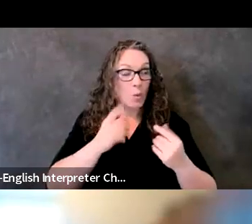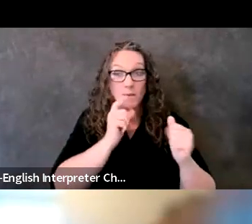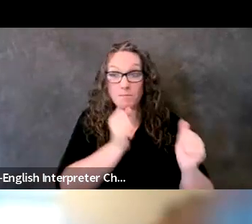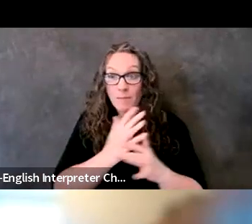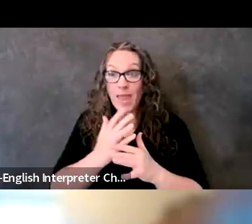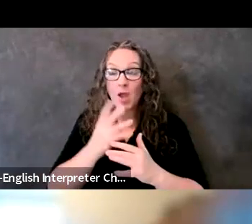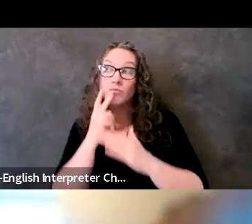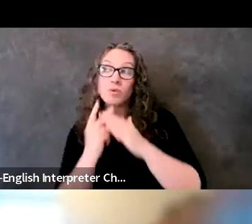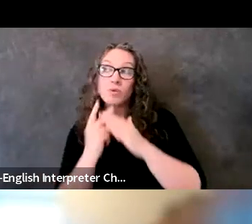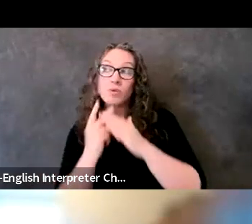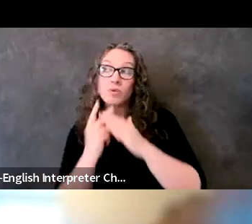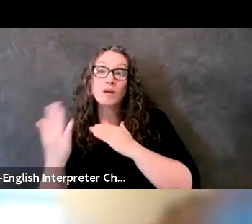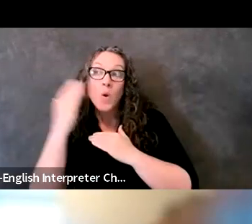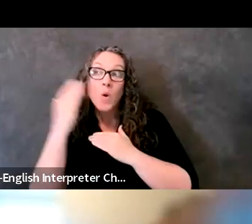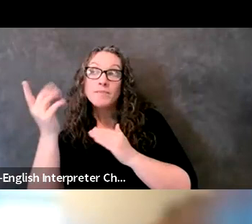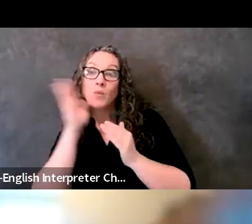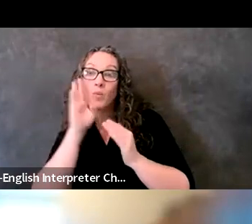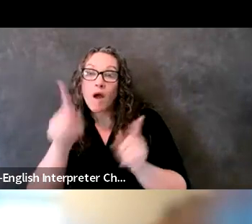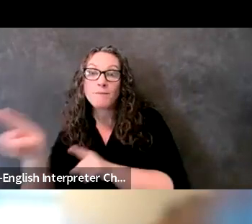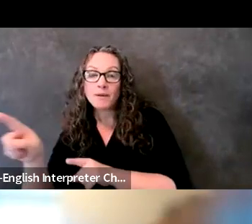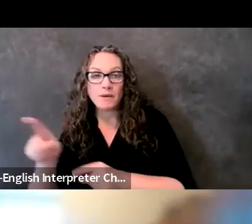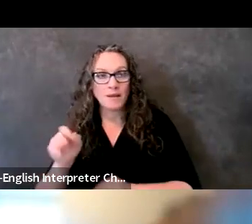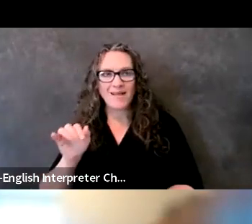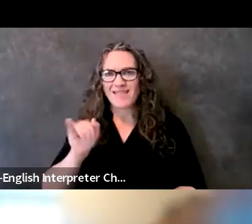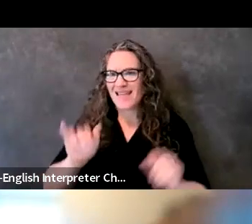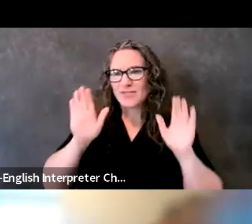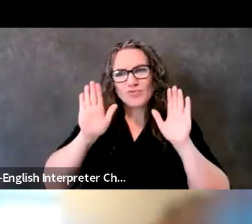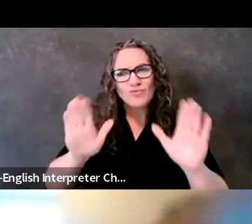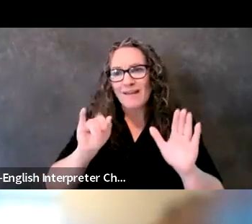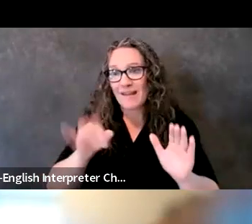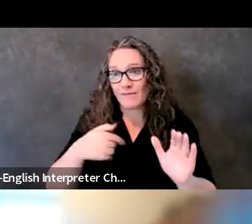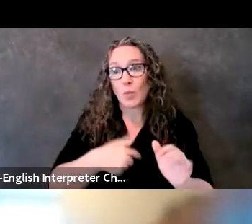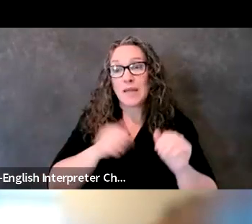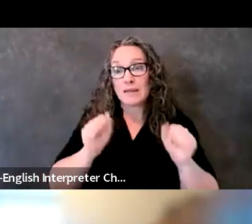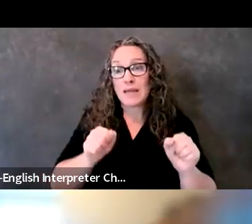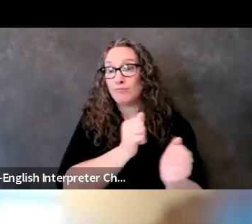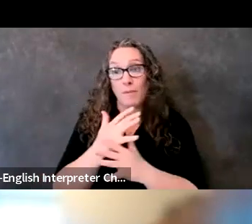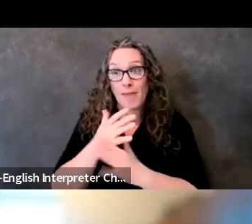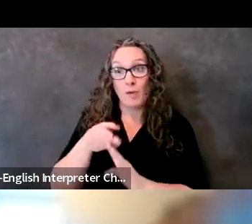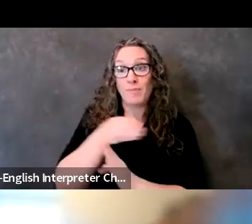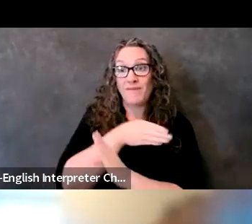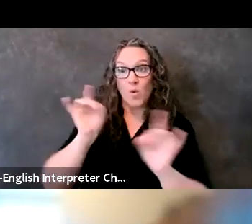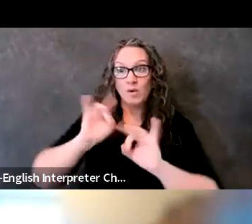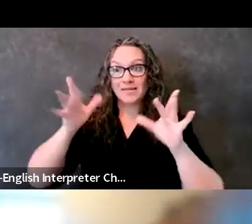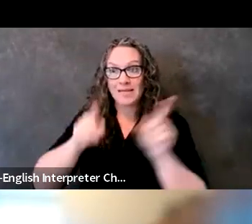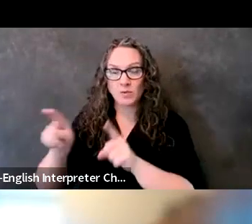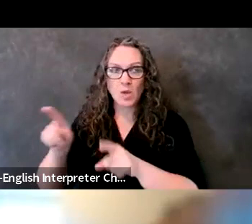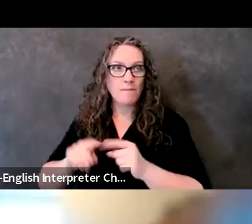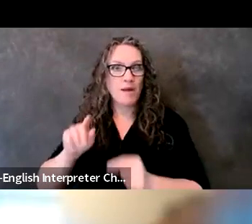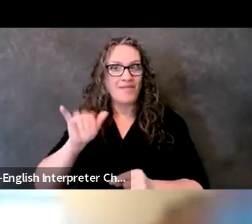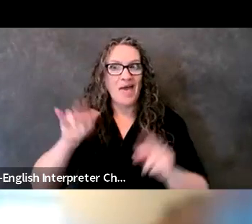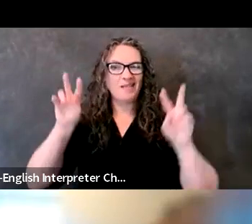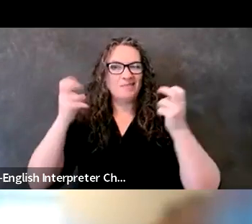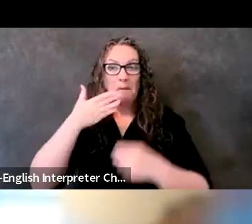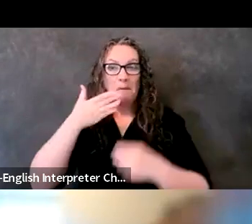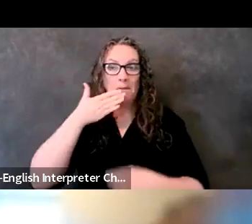is helpful when we can prepare for the disaster before it happens. It's just when the bad day happens.